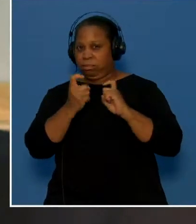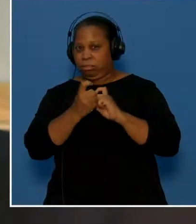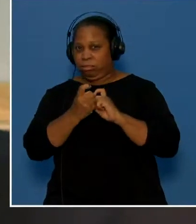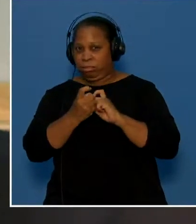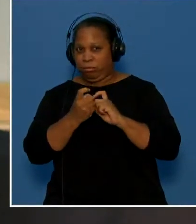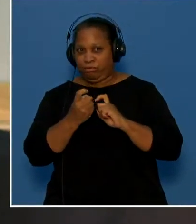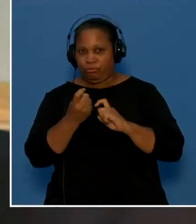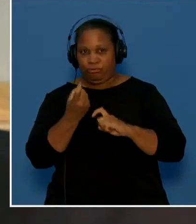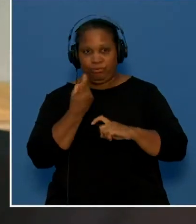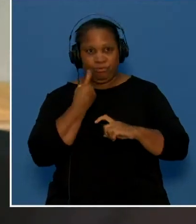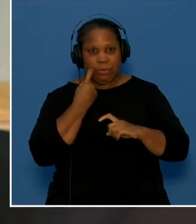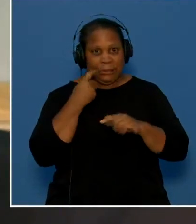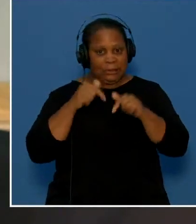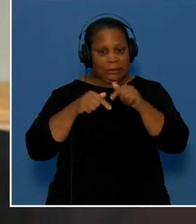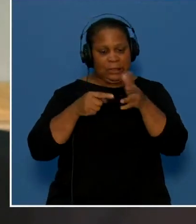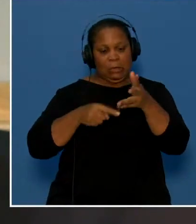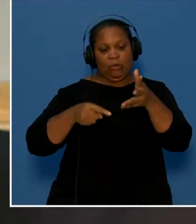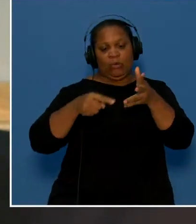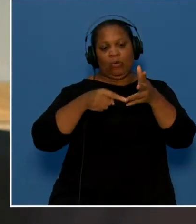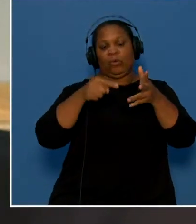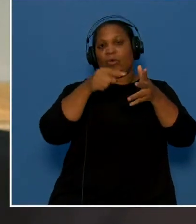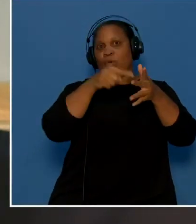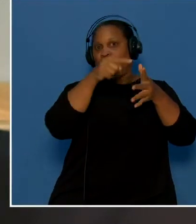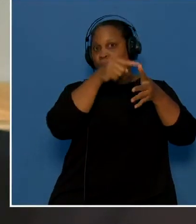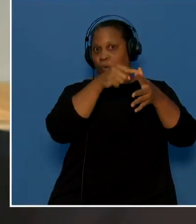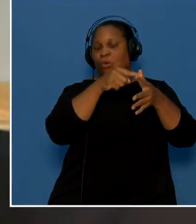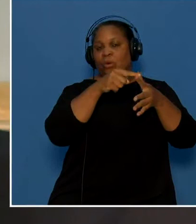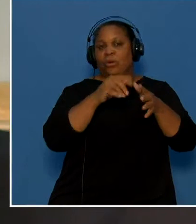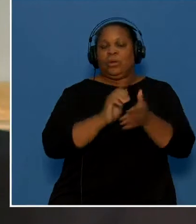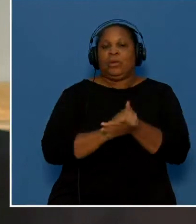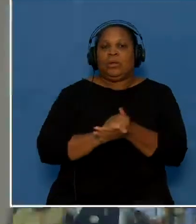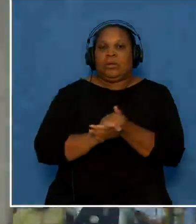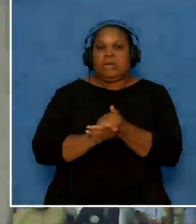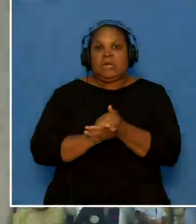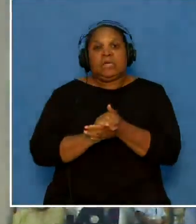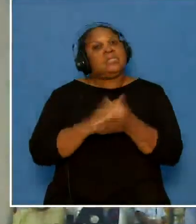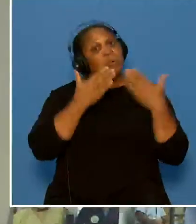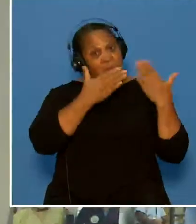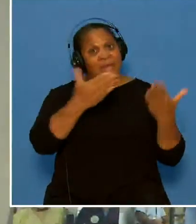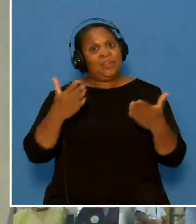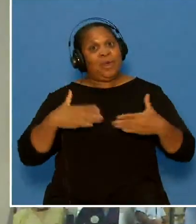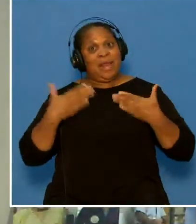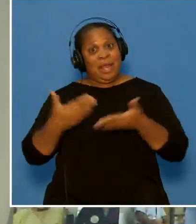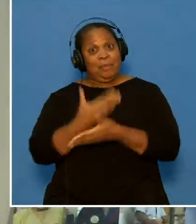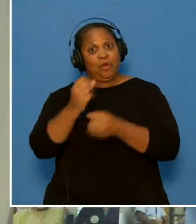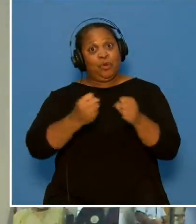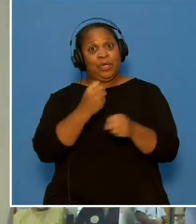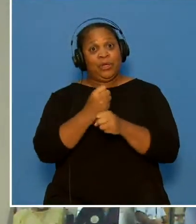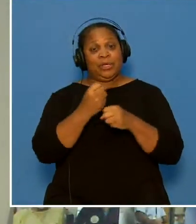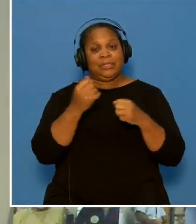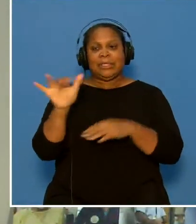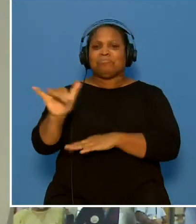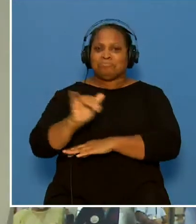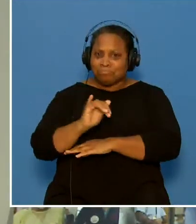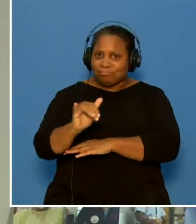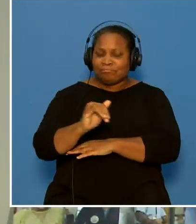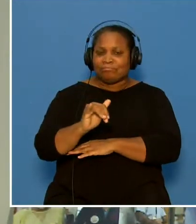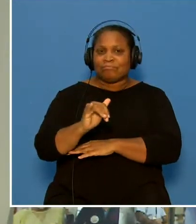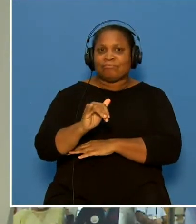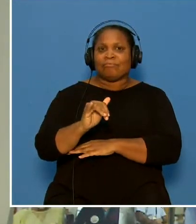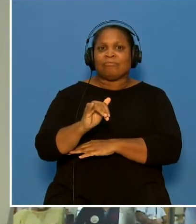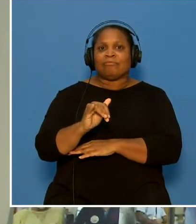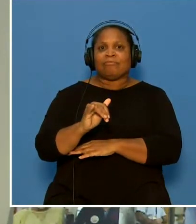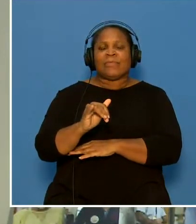existing rollback measures, so to speak. Thank you all very much. Happy New Year. Happy New Year to you, too. Just as an addition to what